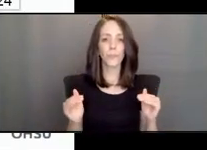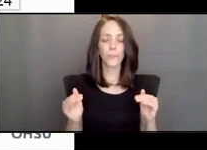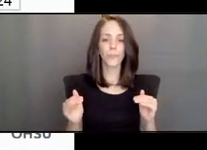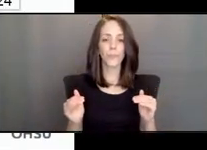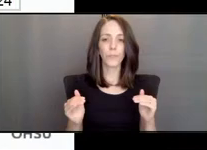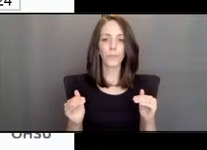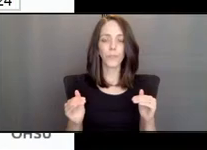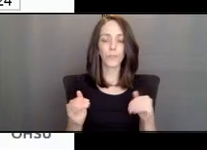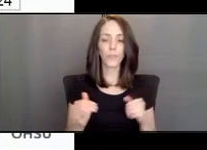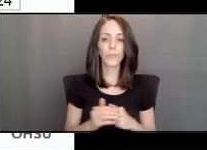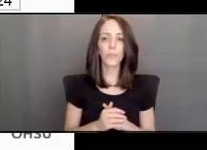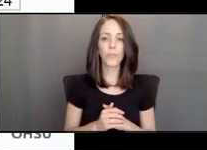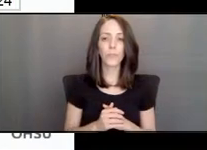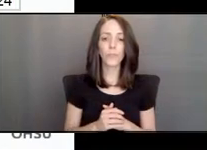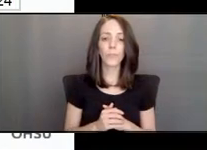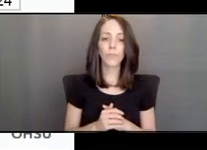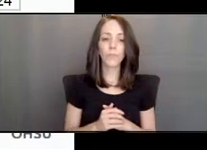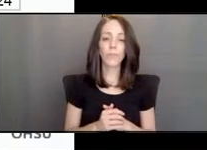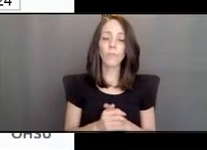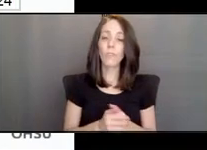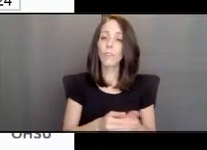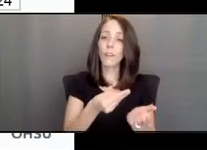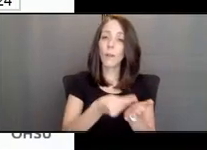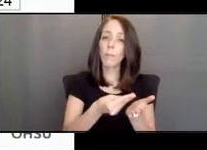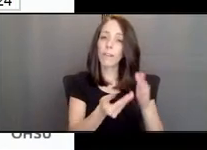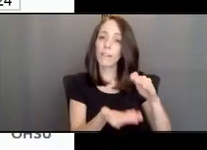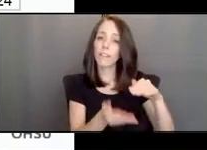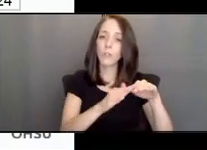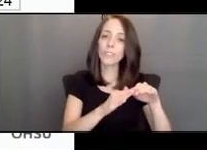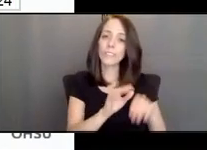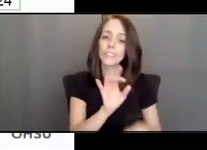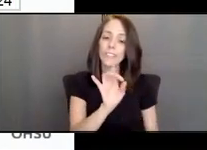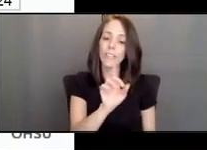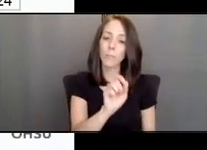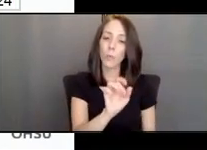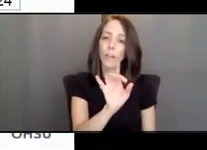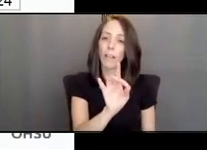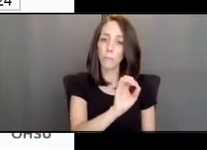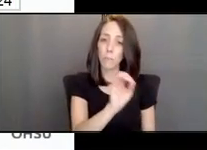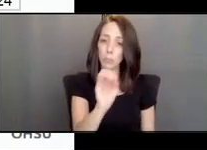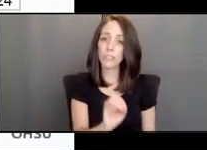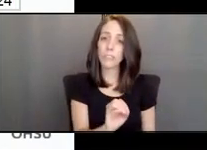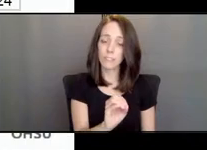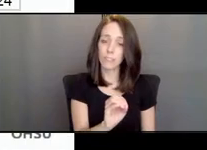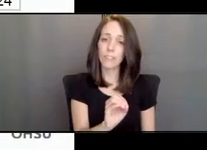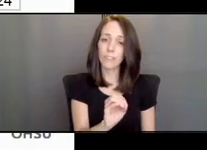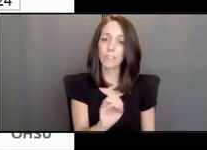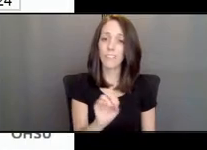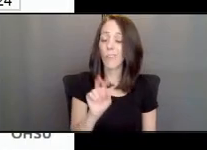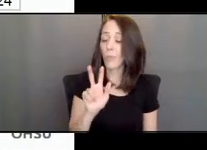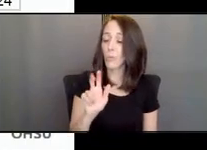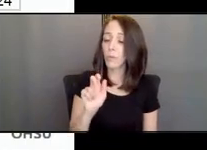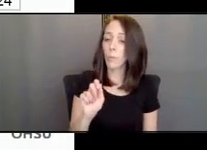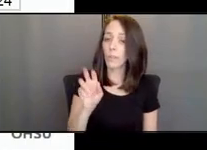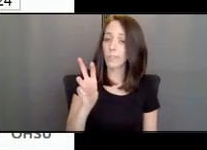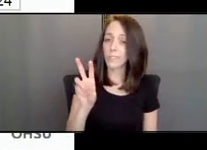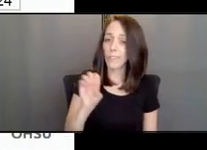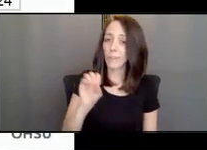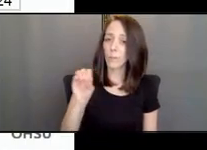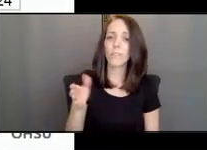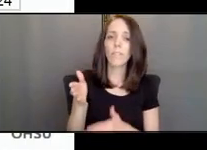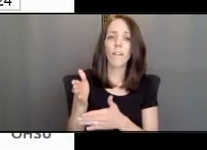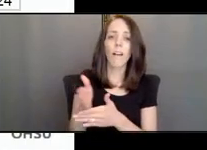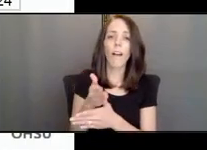Overall, compensation increases 8.8%, including 3.7% average wage and